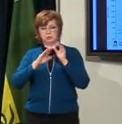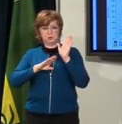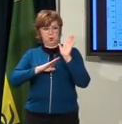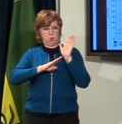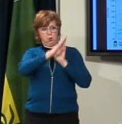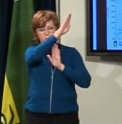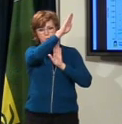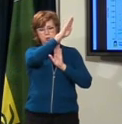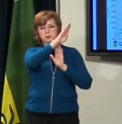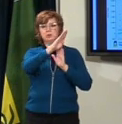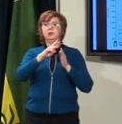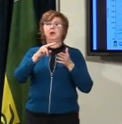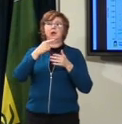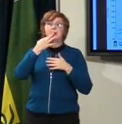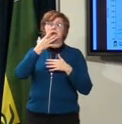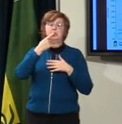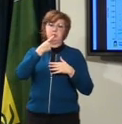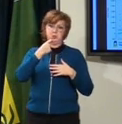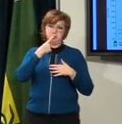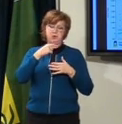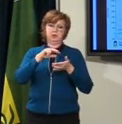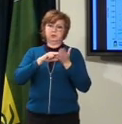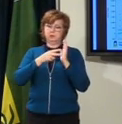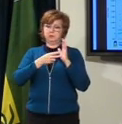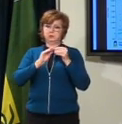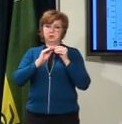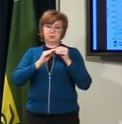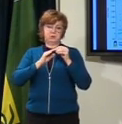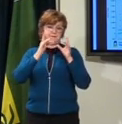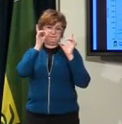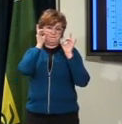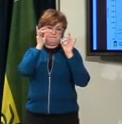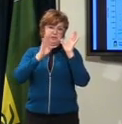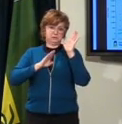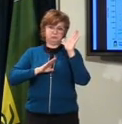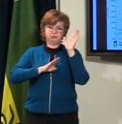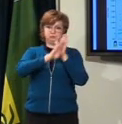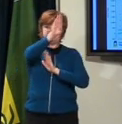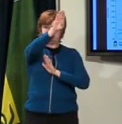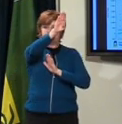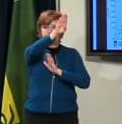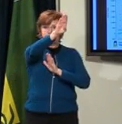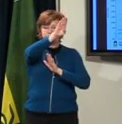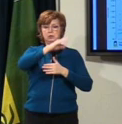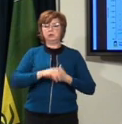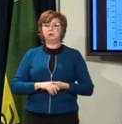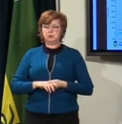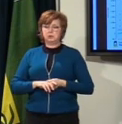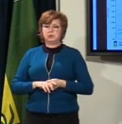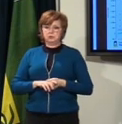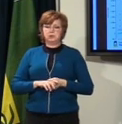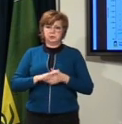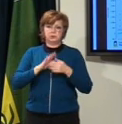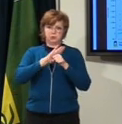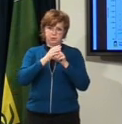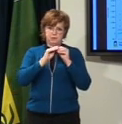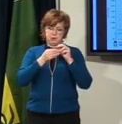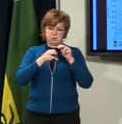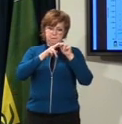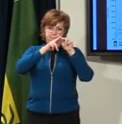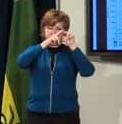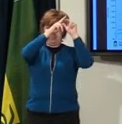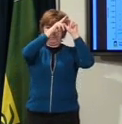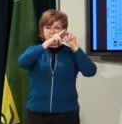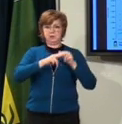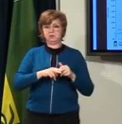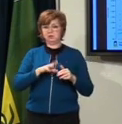red indicators the exponential growth in cases that we've been experiencing. Those cases